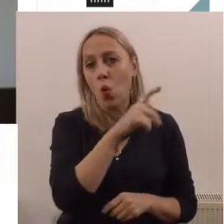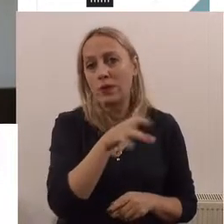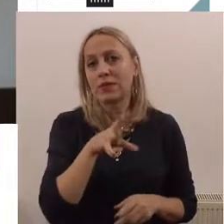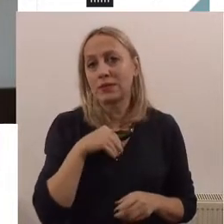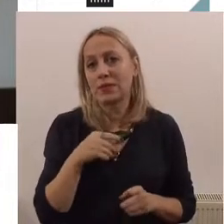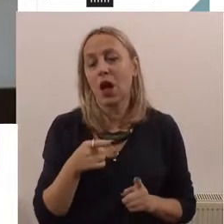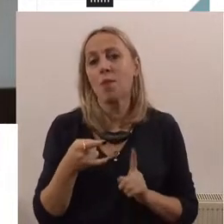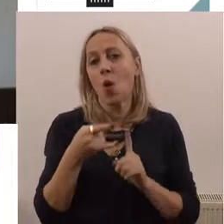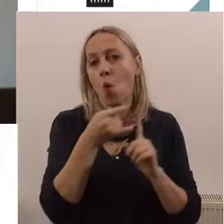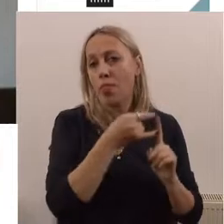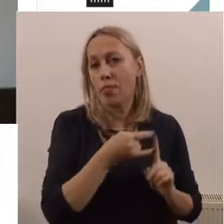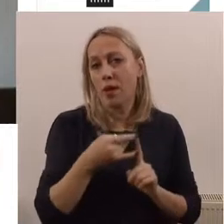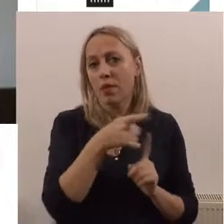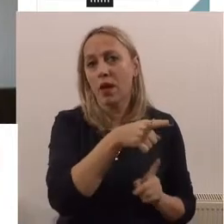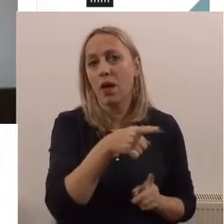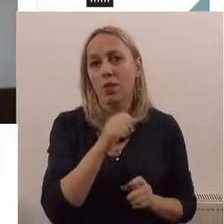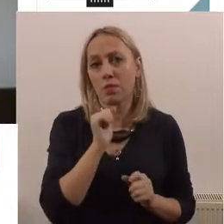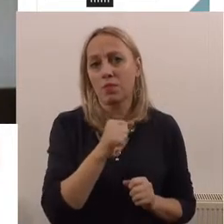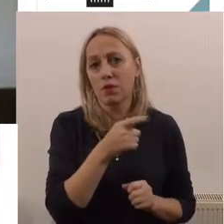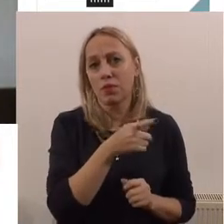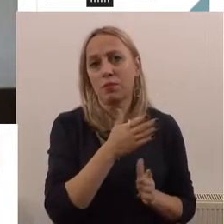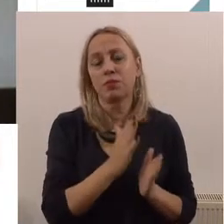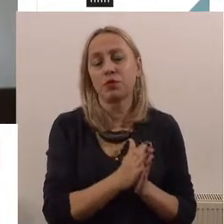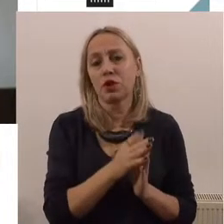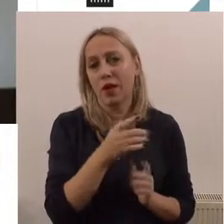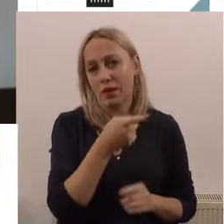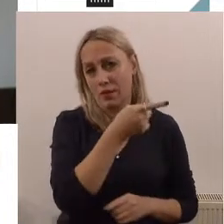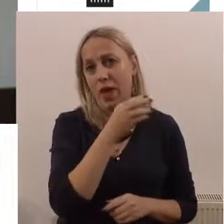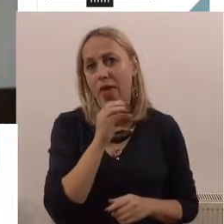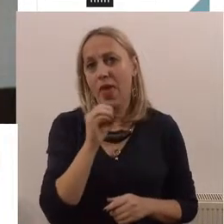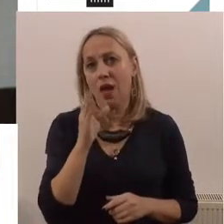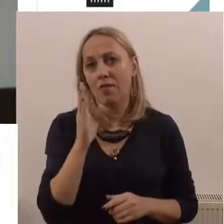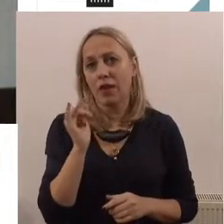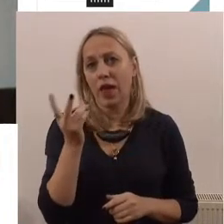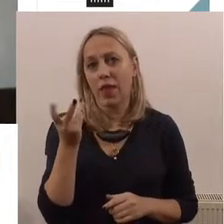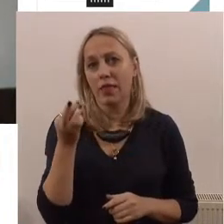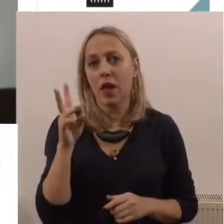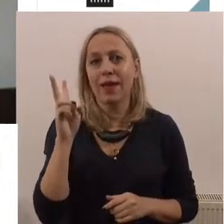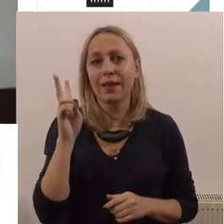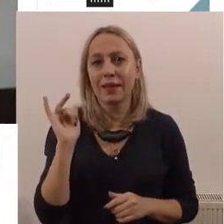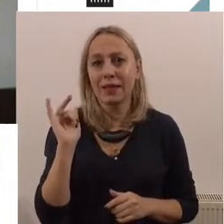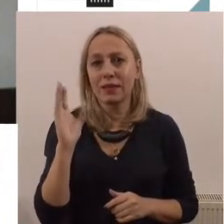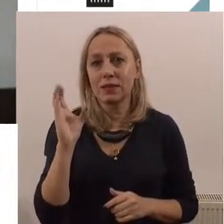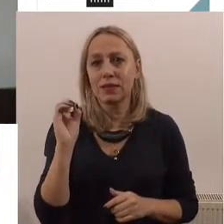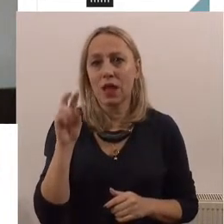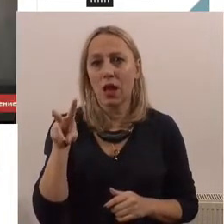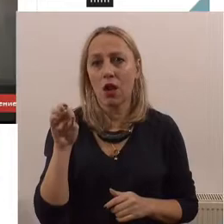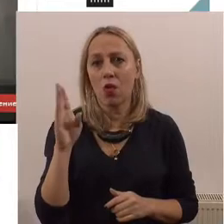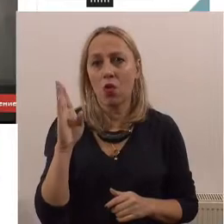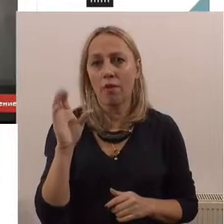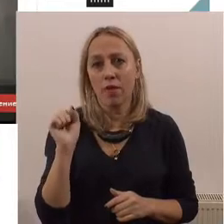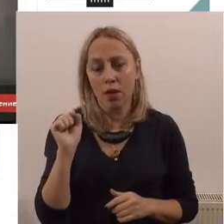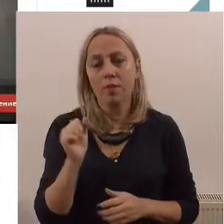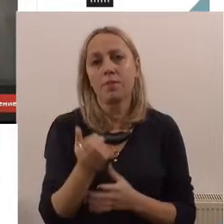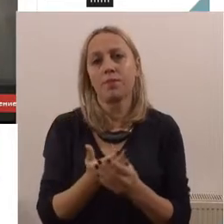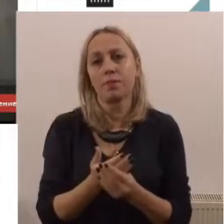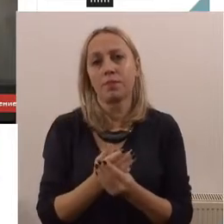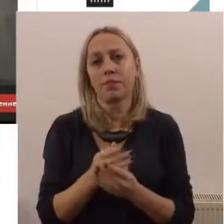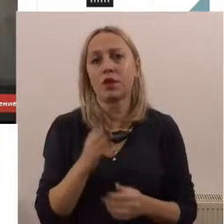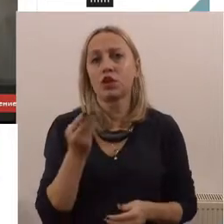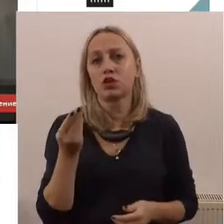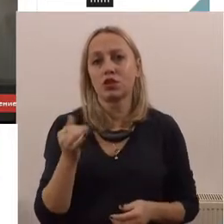Vixa, but she joins us online. So can we bring Evgenia on the screen? Oh, yes, thank